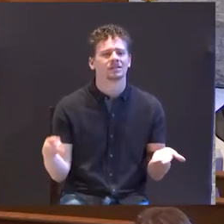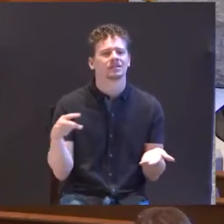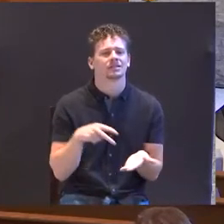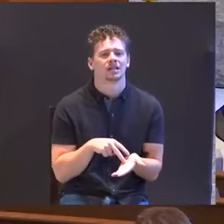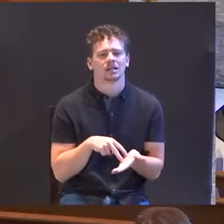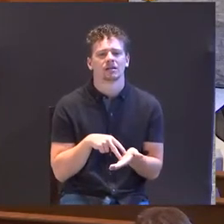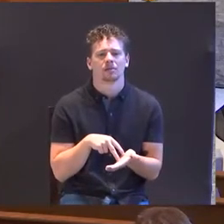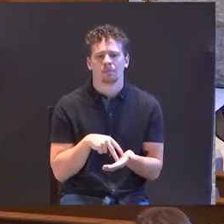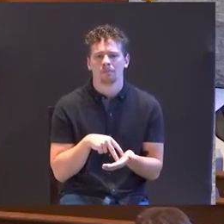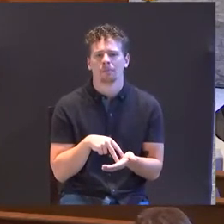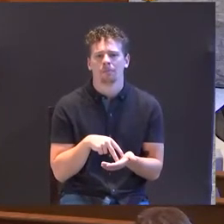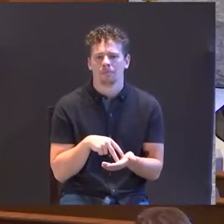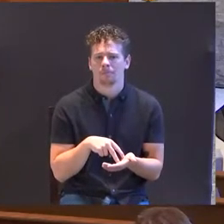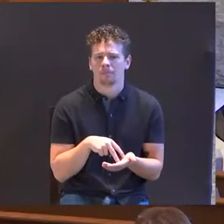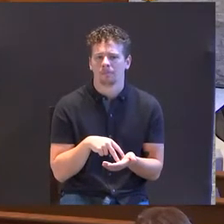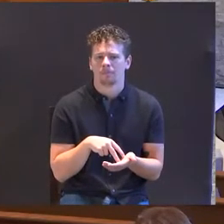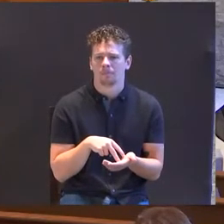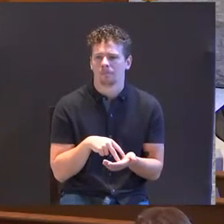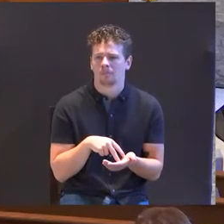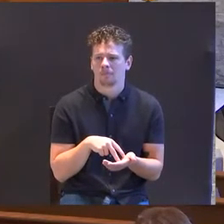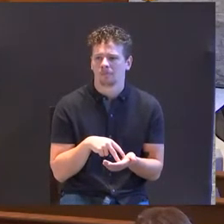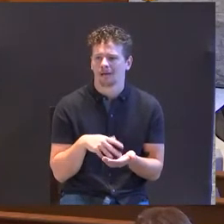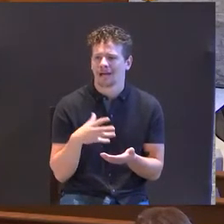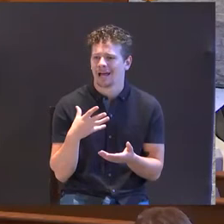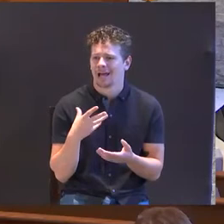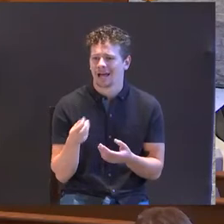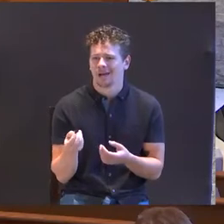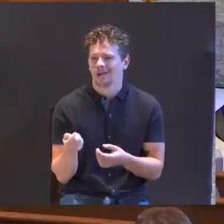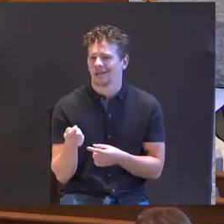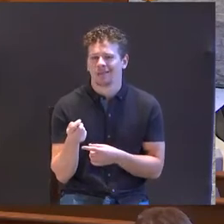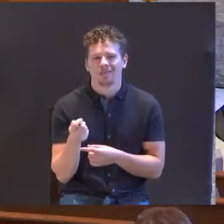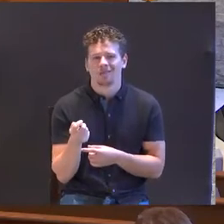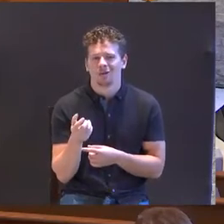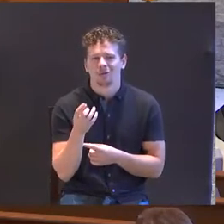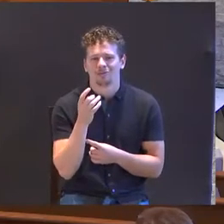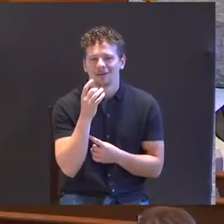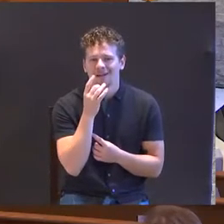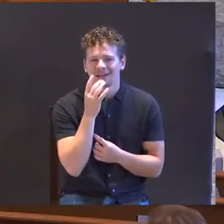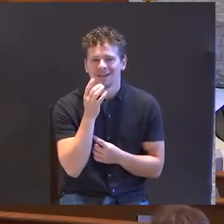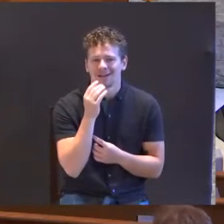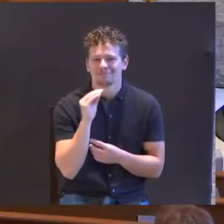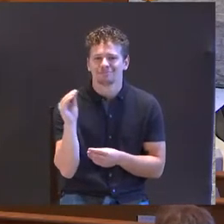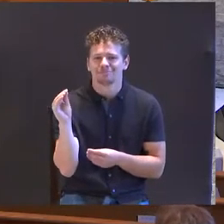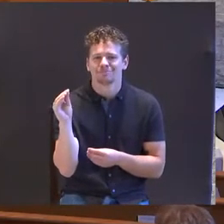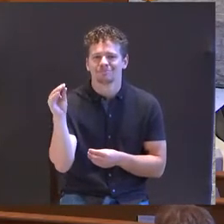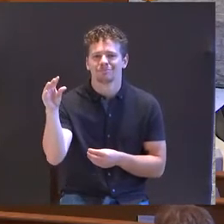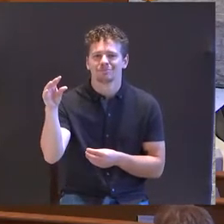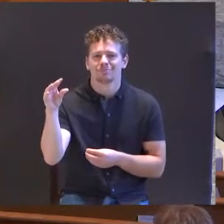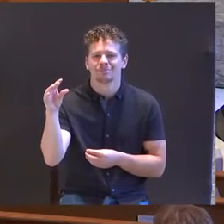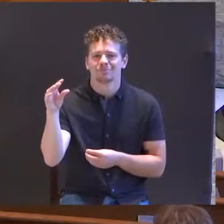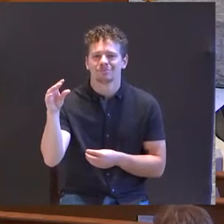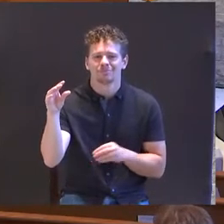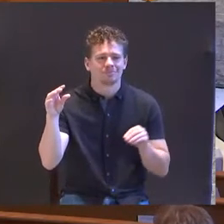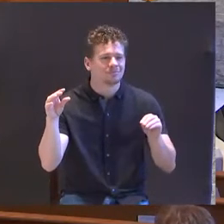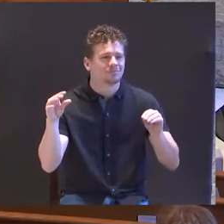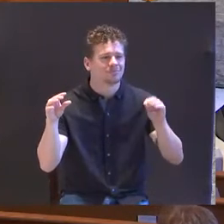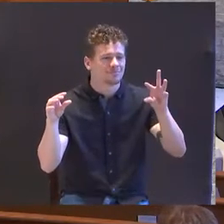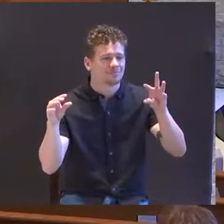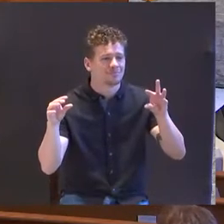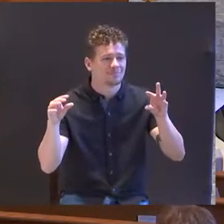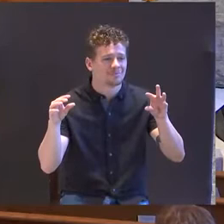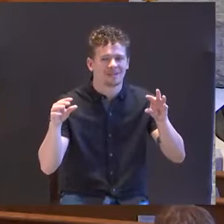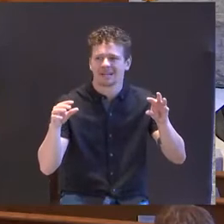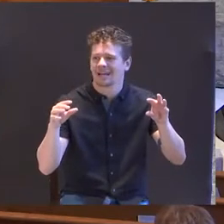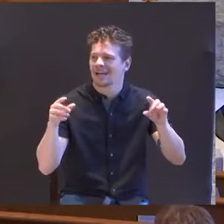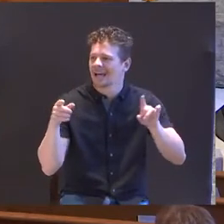Stand up and shed a little light. And remember that that light that you shed and that I shed, my dear friends,